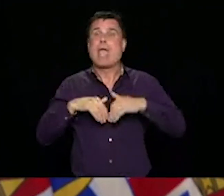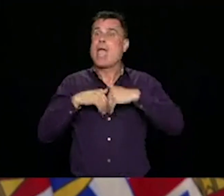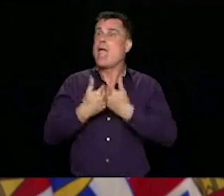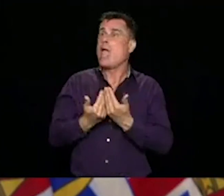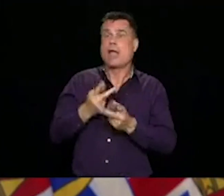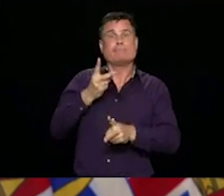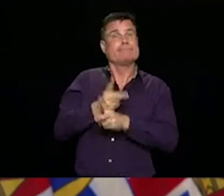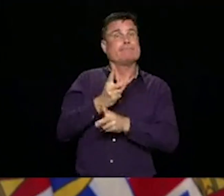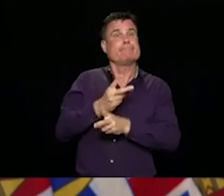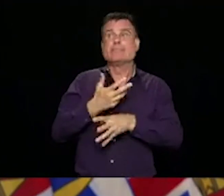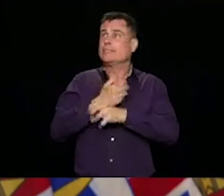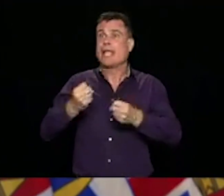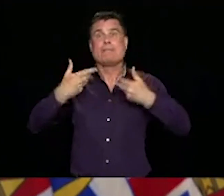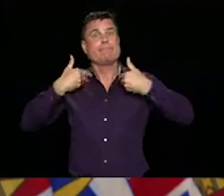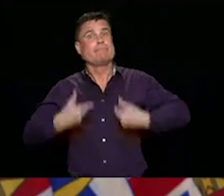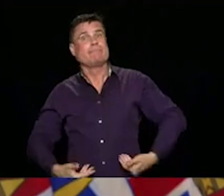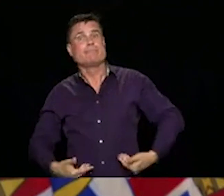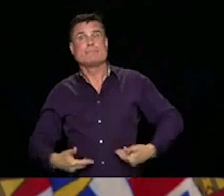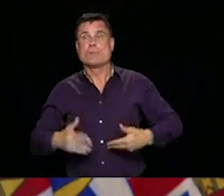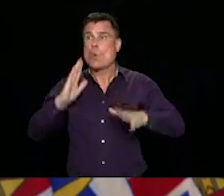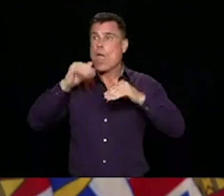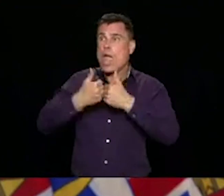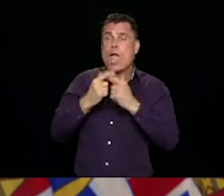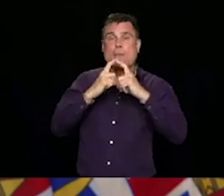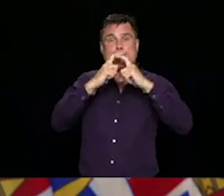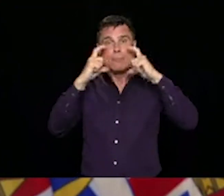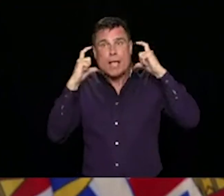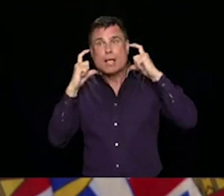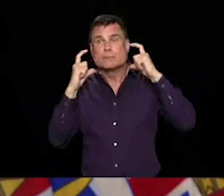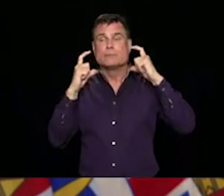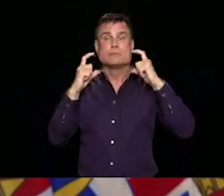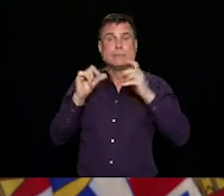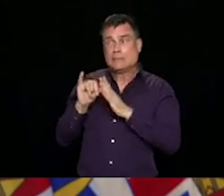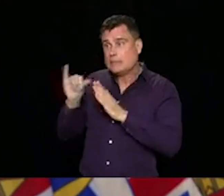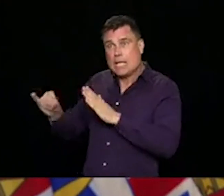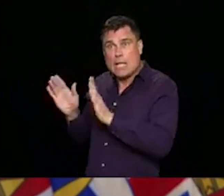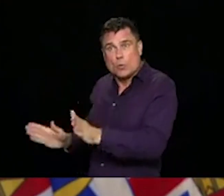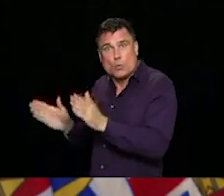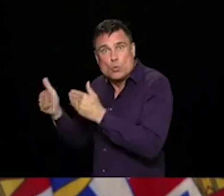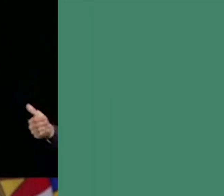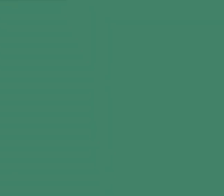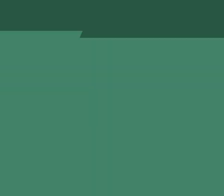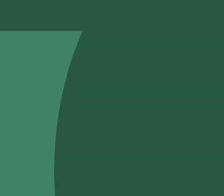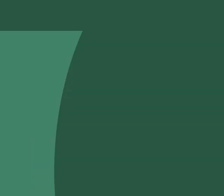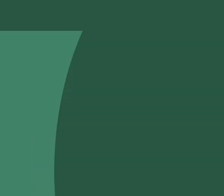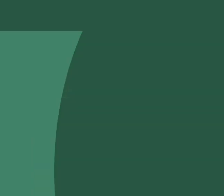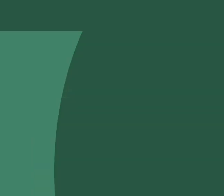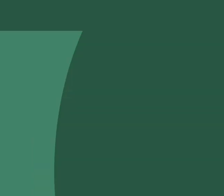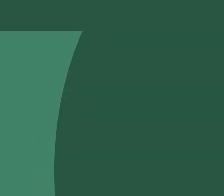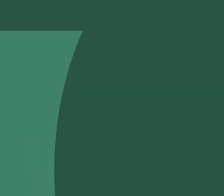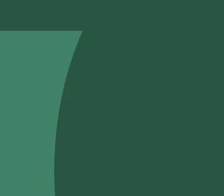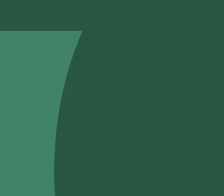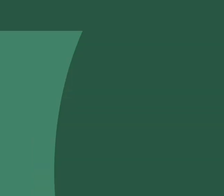staying in their rooms and things like that. And that has been part of the tragedy that's happened at Langley Lodge.